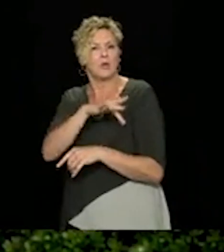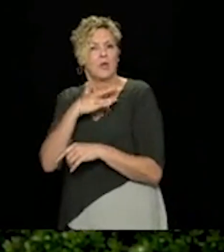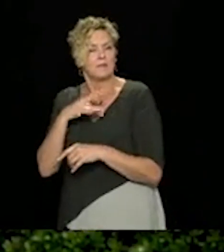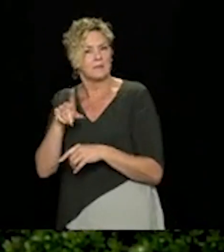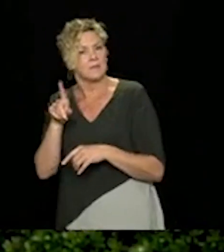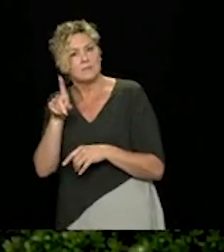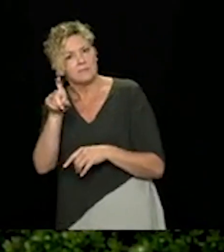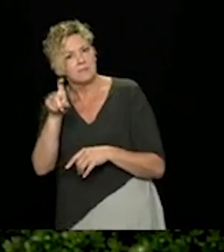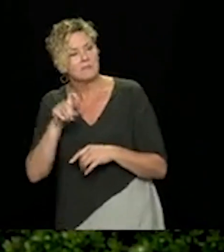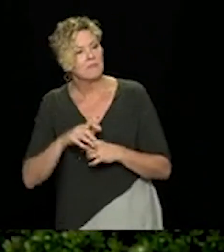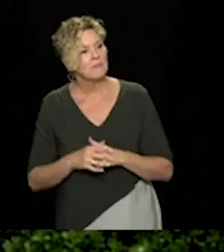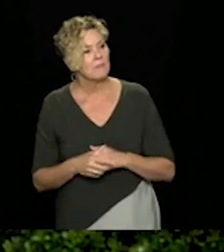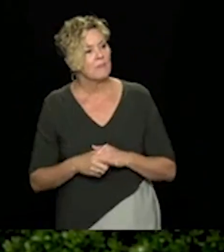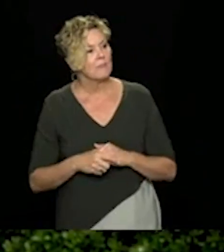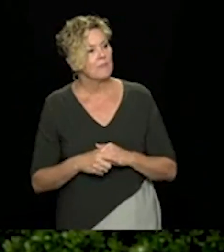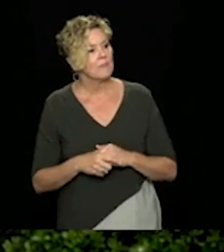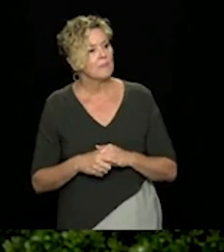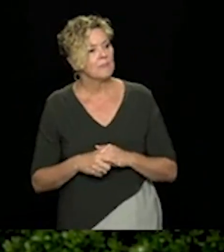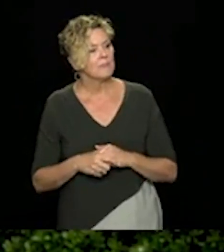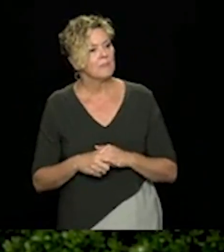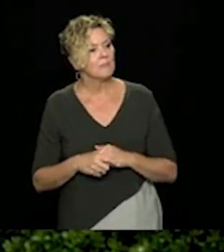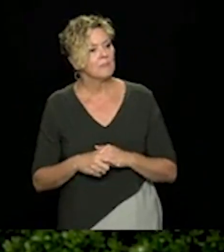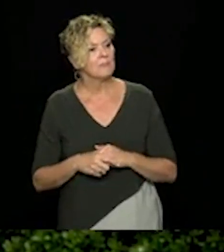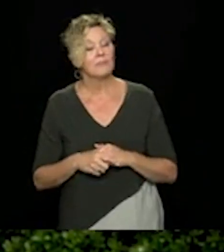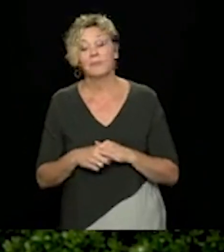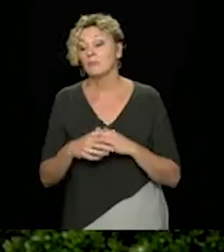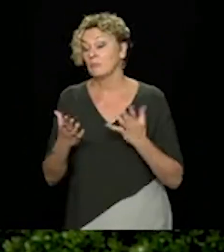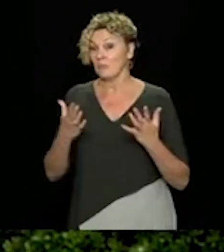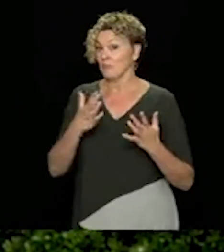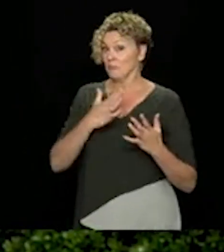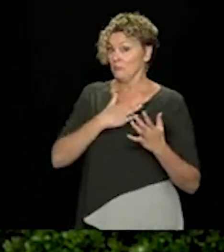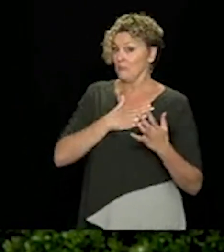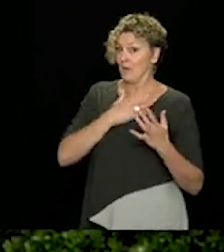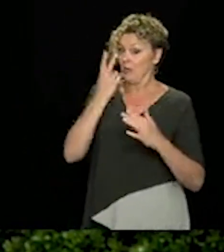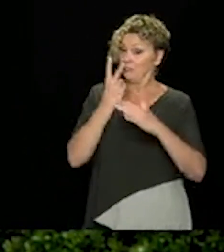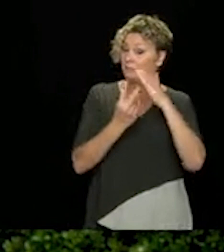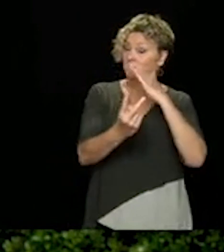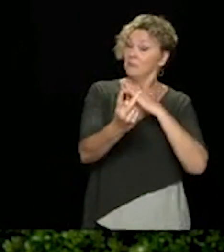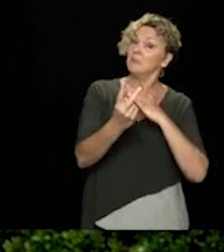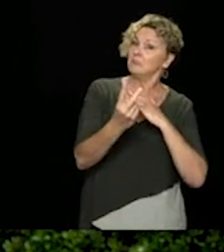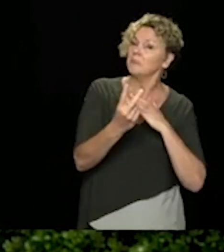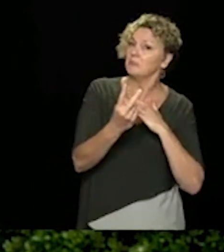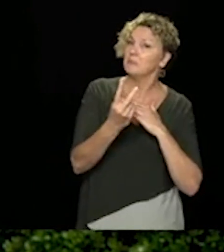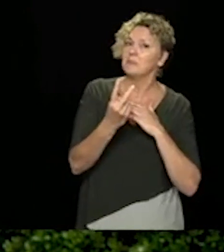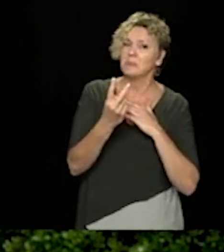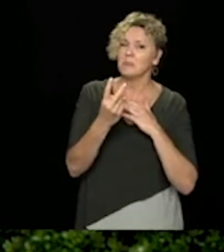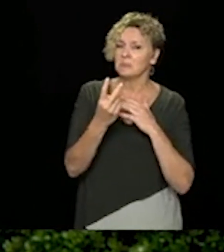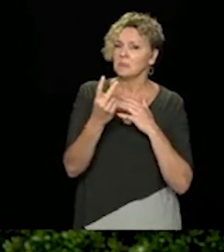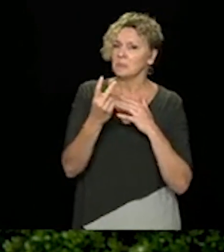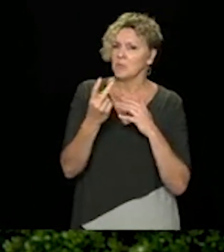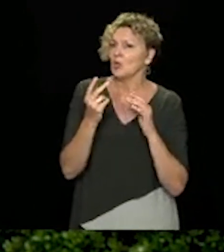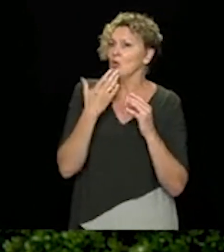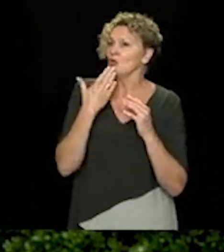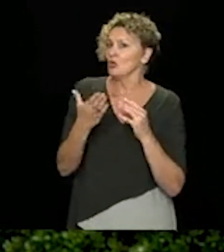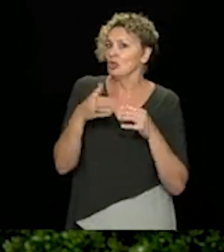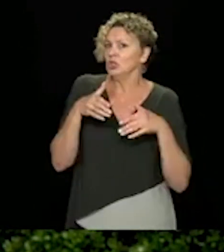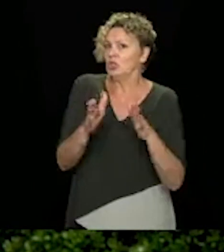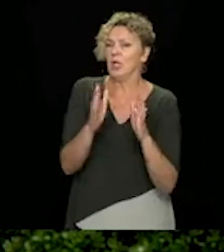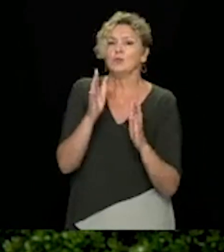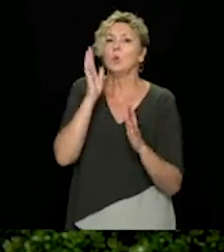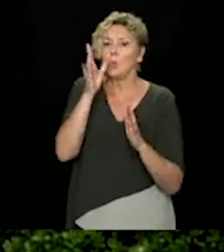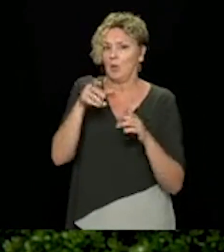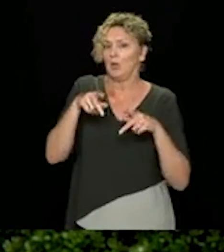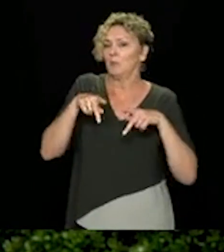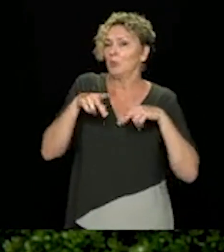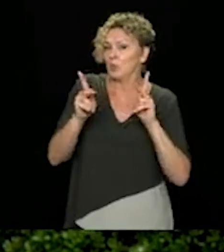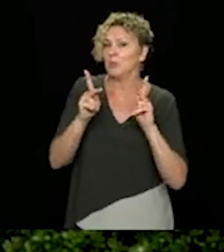Well, I think the likelihood of us traveling inside of British Columbia is very, very high. Dr. Henry wanted to wait for 2 incubation periods to